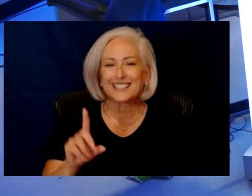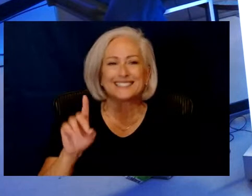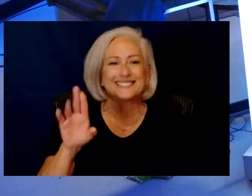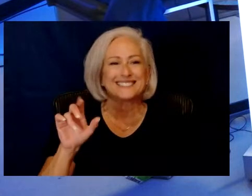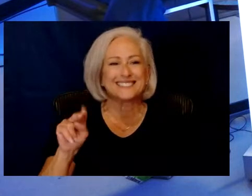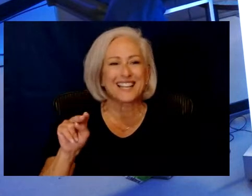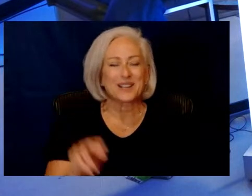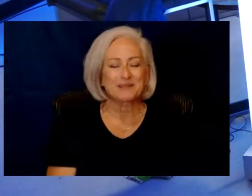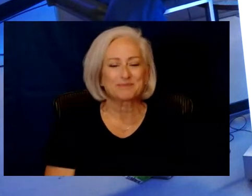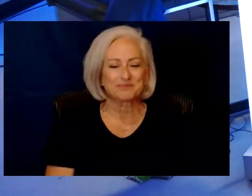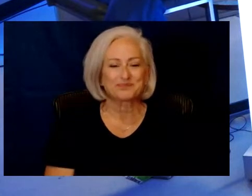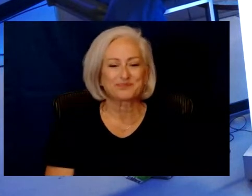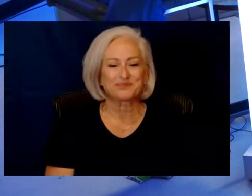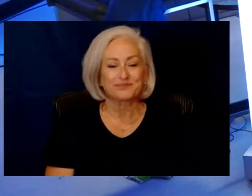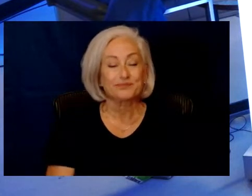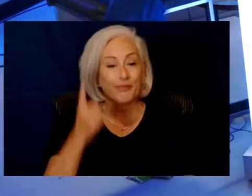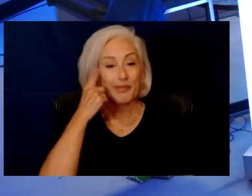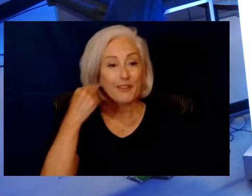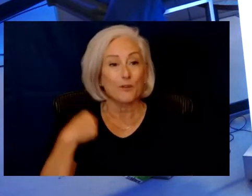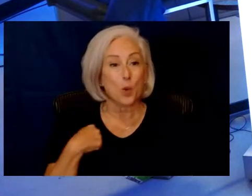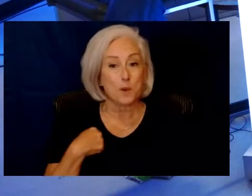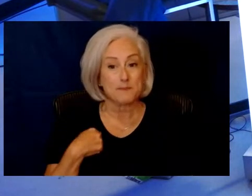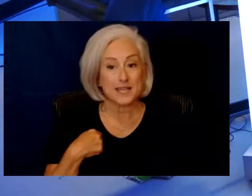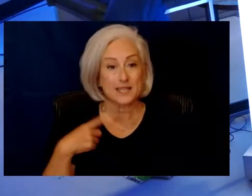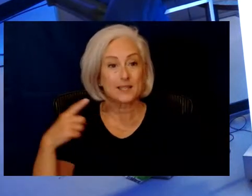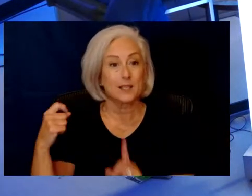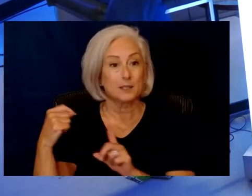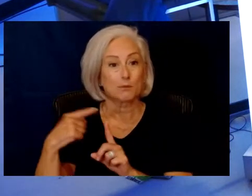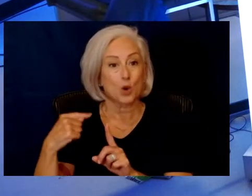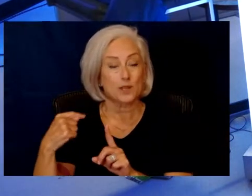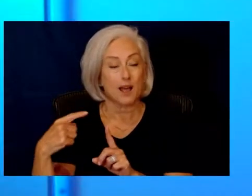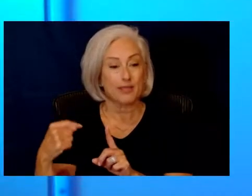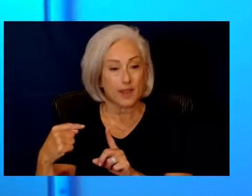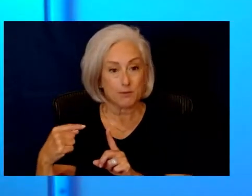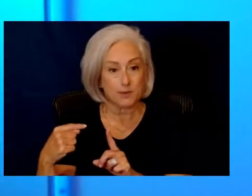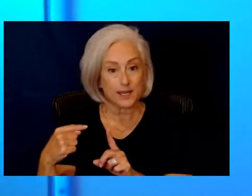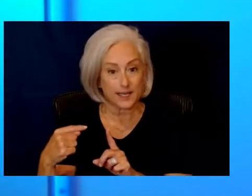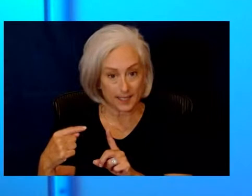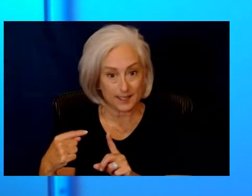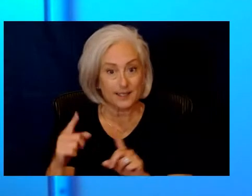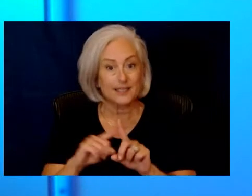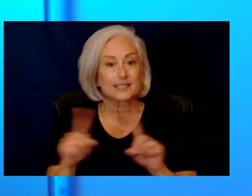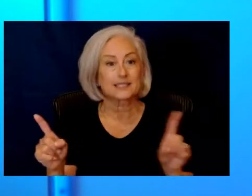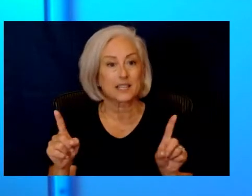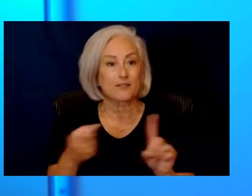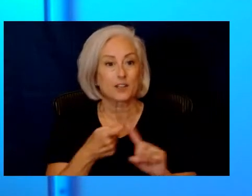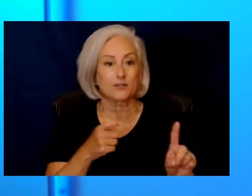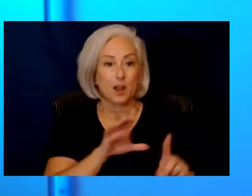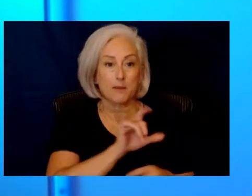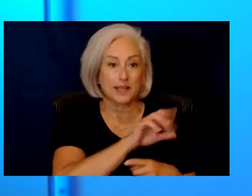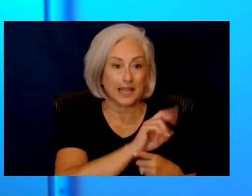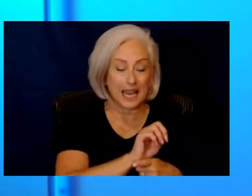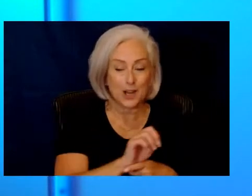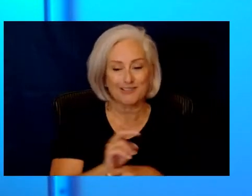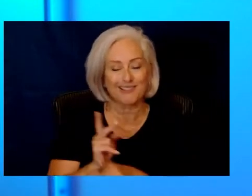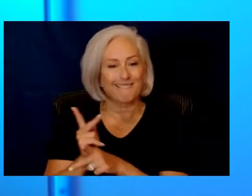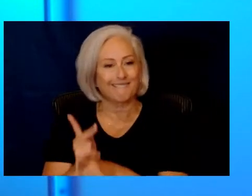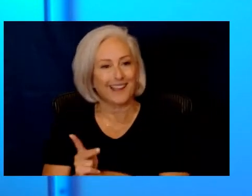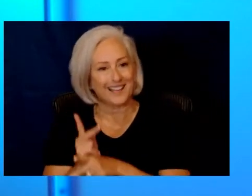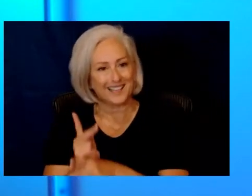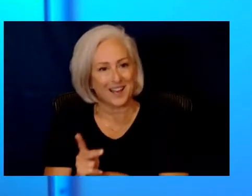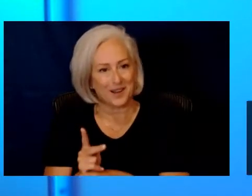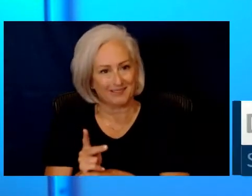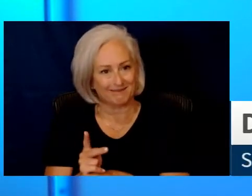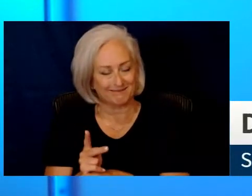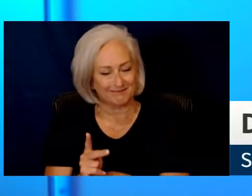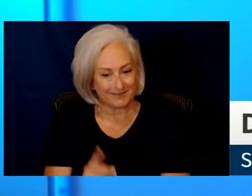Yeah, so for me, proton therapy, it's a difference between care and caring. And so proton therapy allows us to provide that